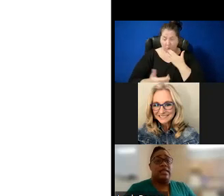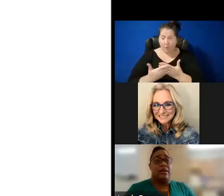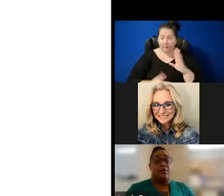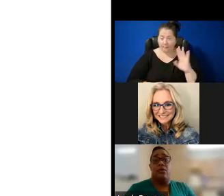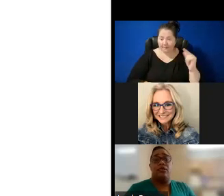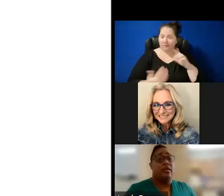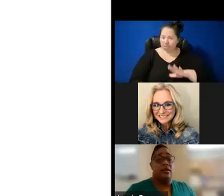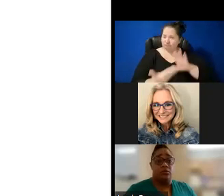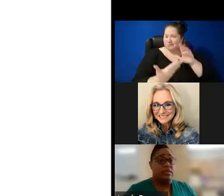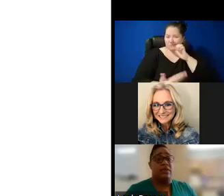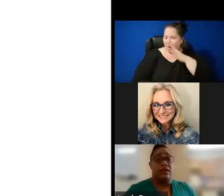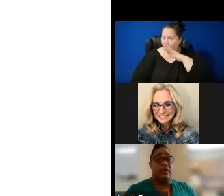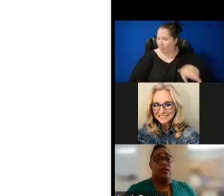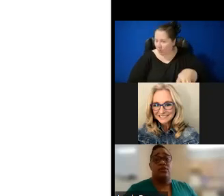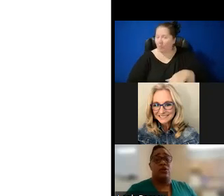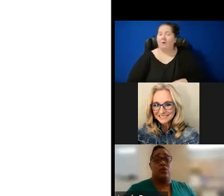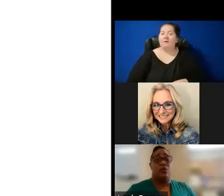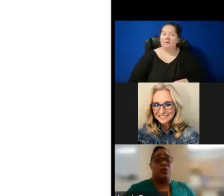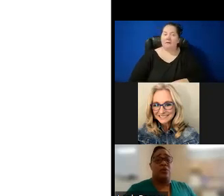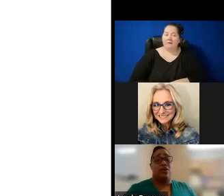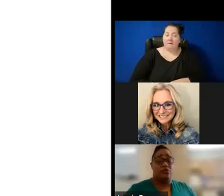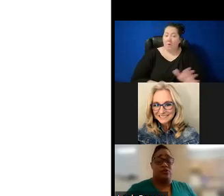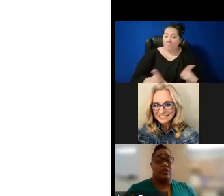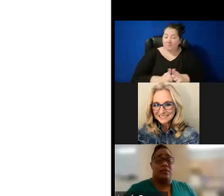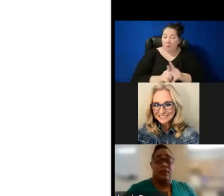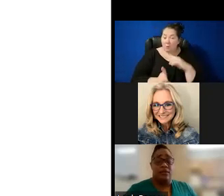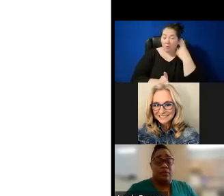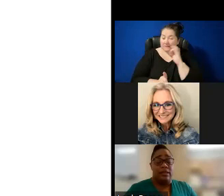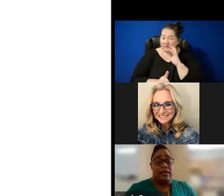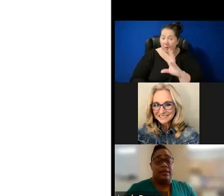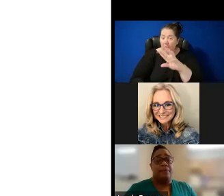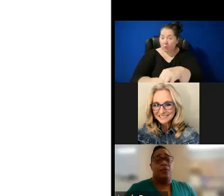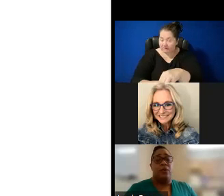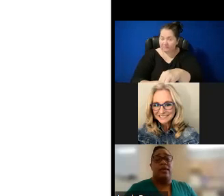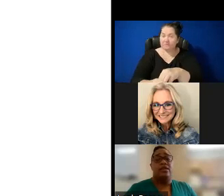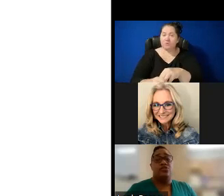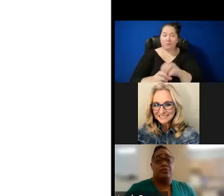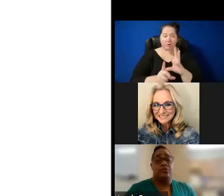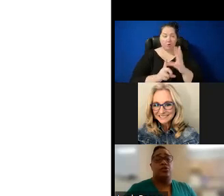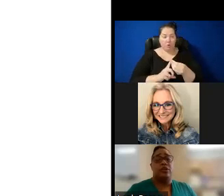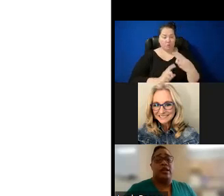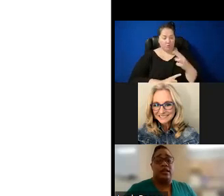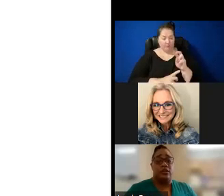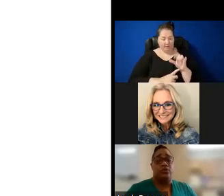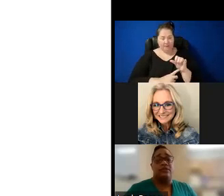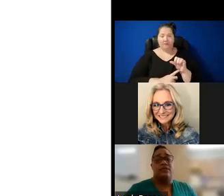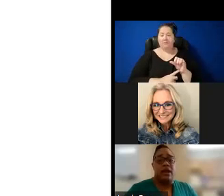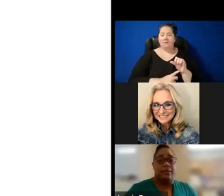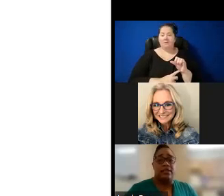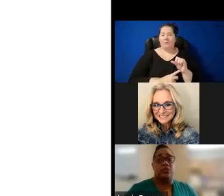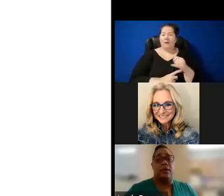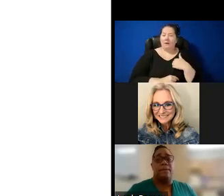also looks like promoting inclusivity. So when we are culturally humility, we can contribute to creating